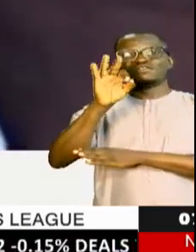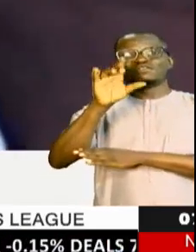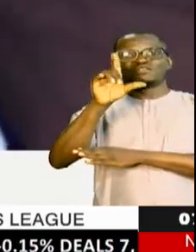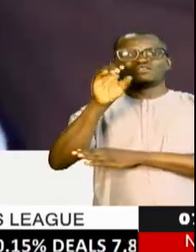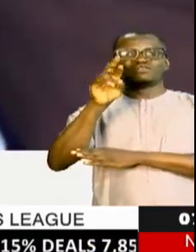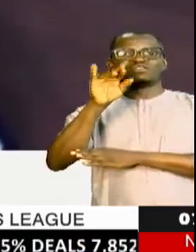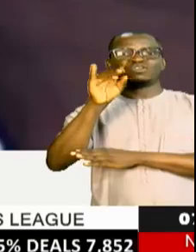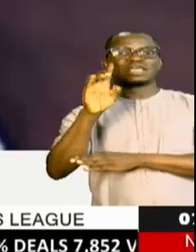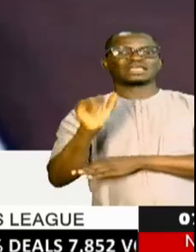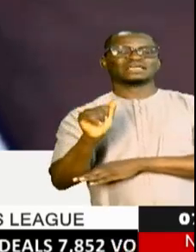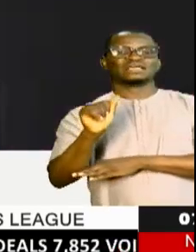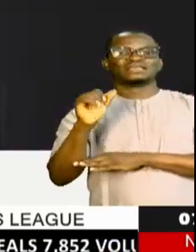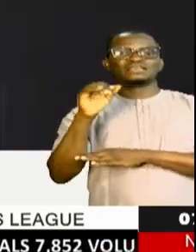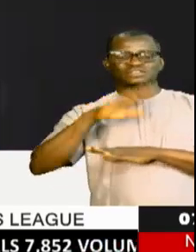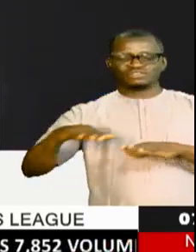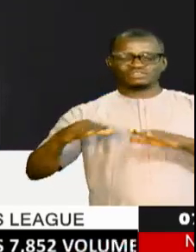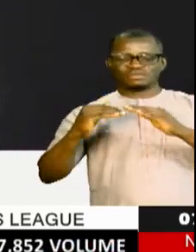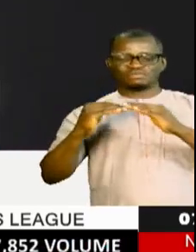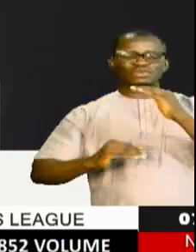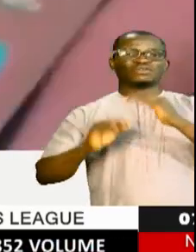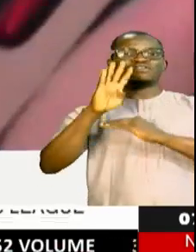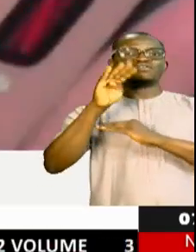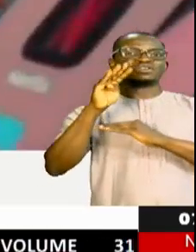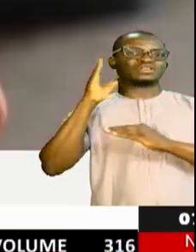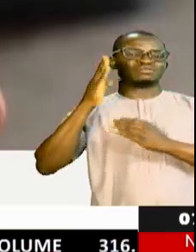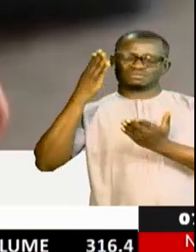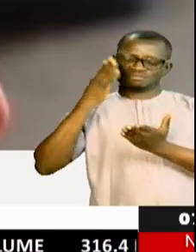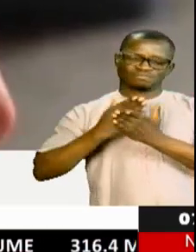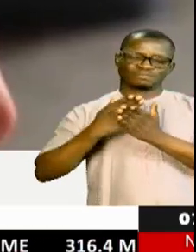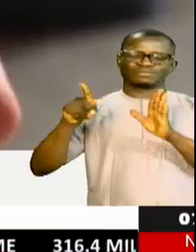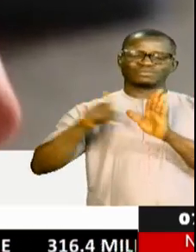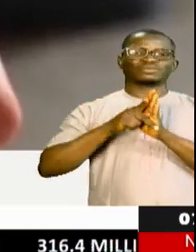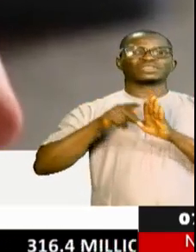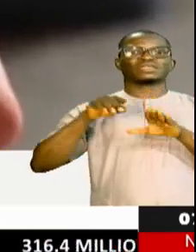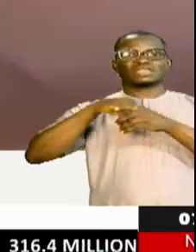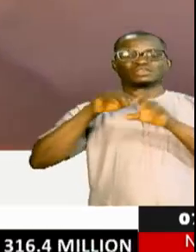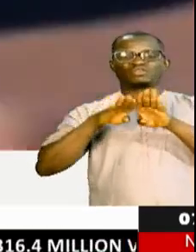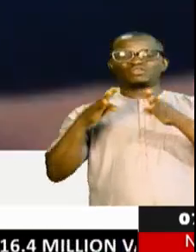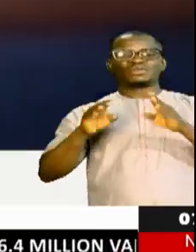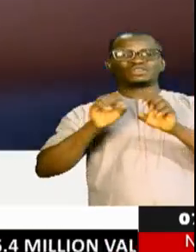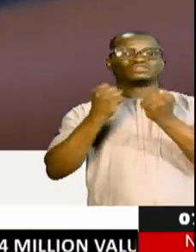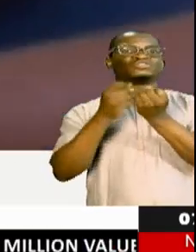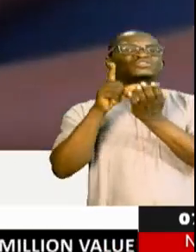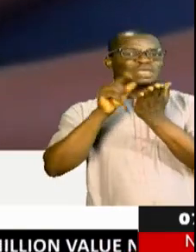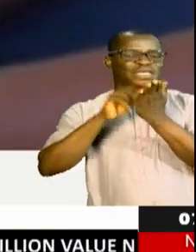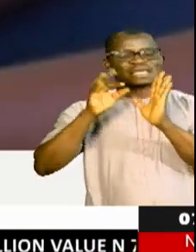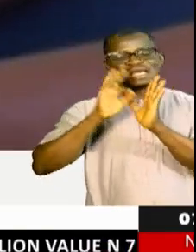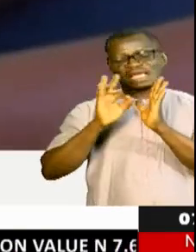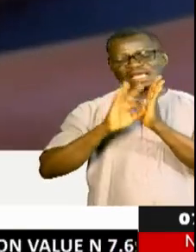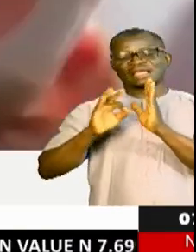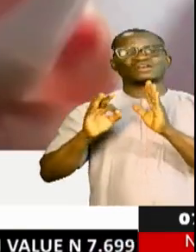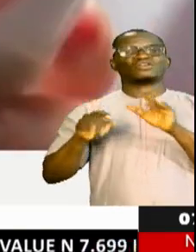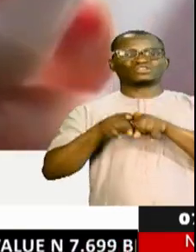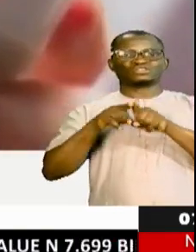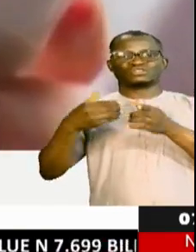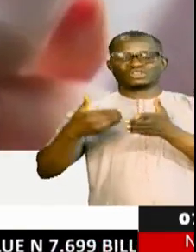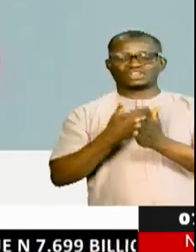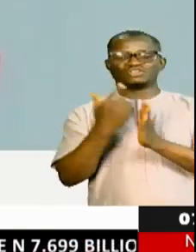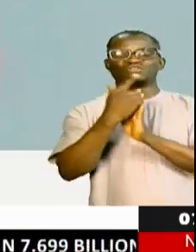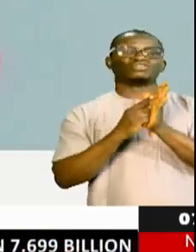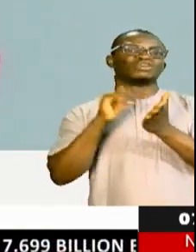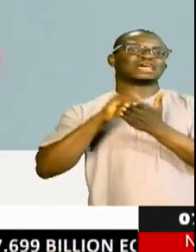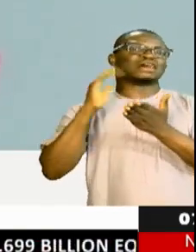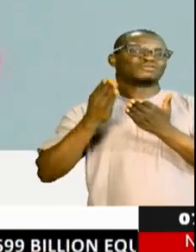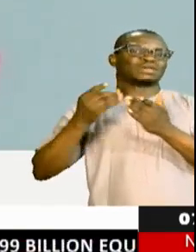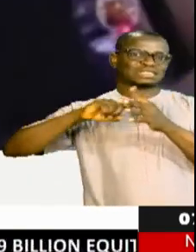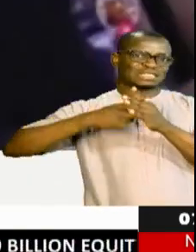of 14 will be banned from opening social media accounts under a new law, which is due to come into force in